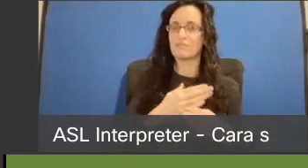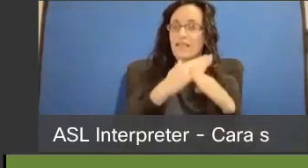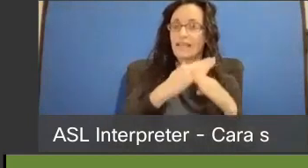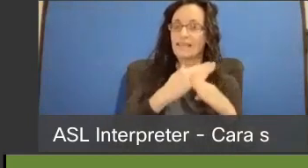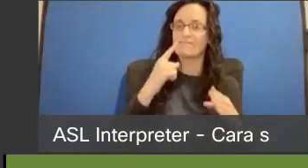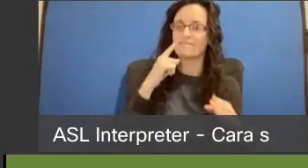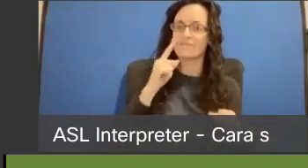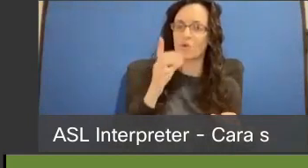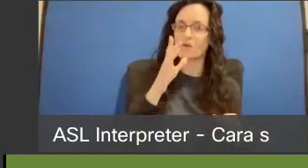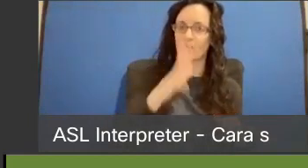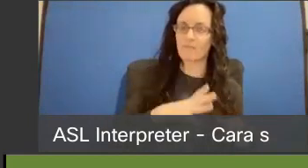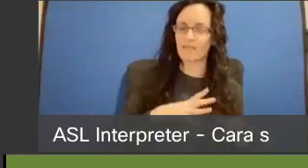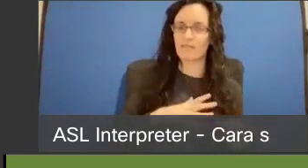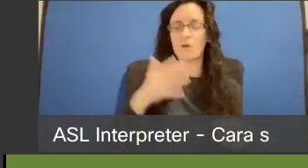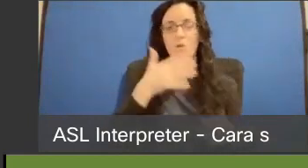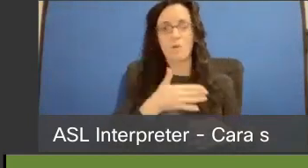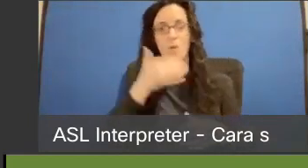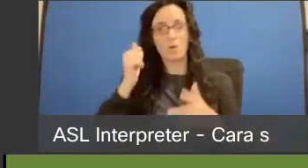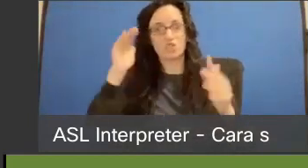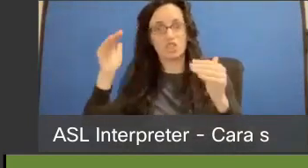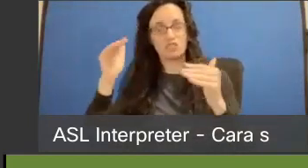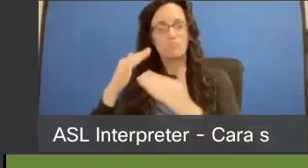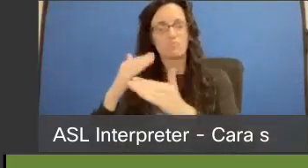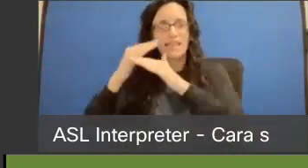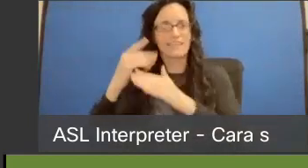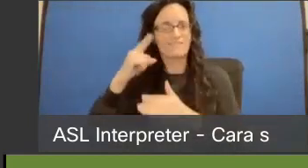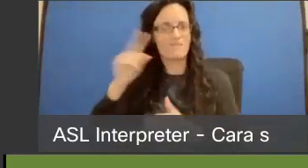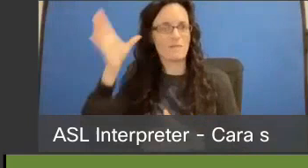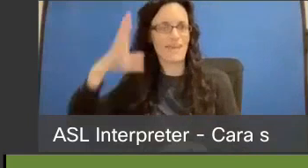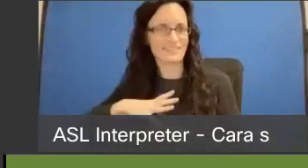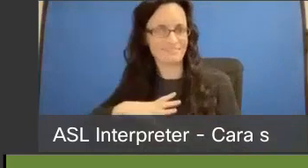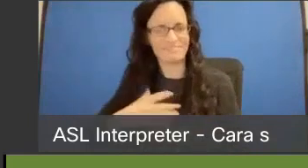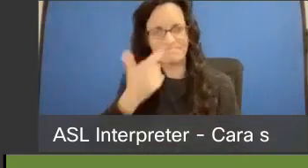children, more of a protective factor for men. Huh.